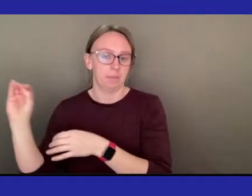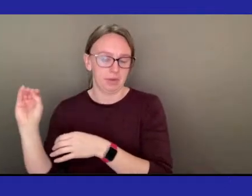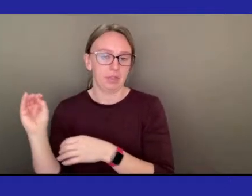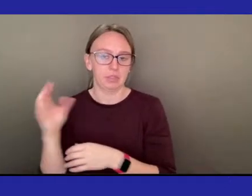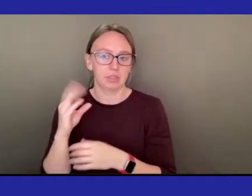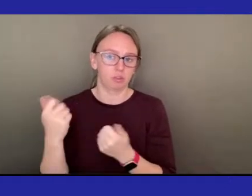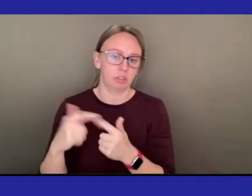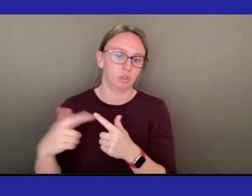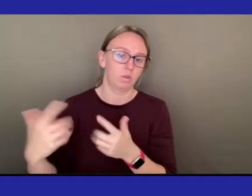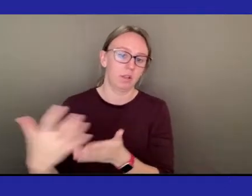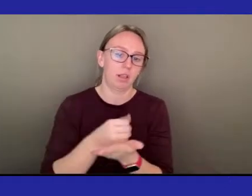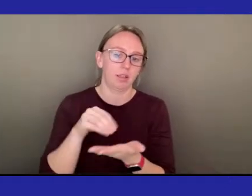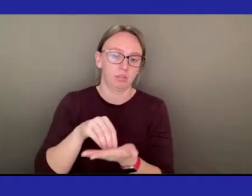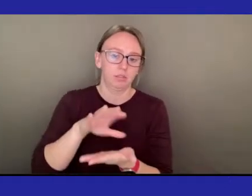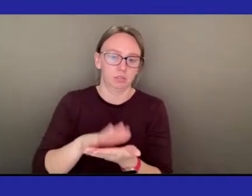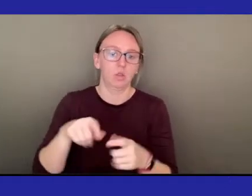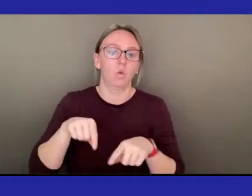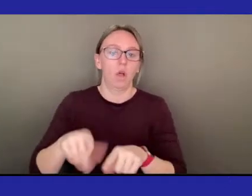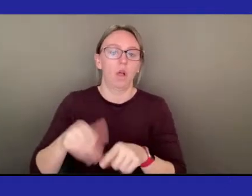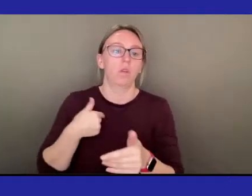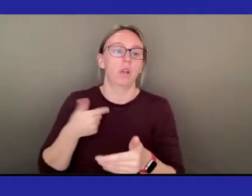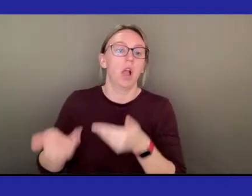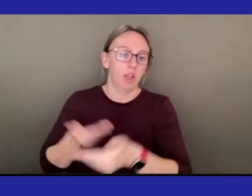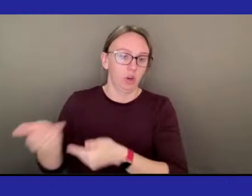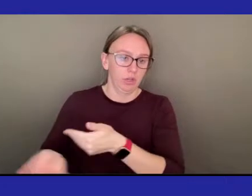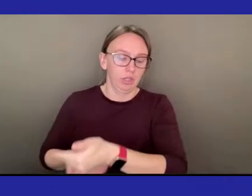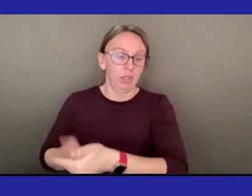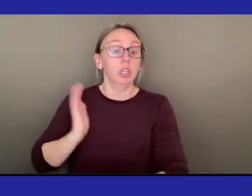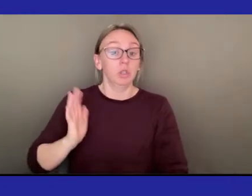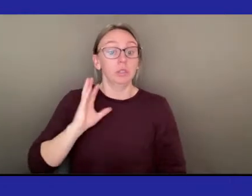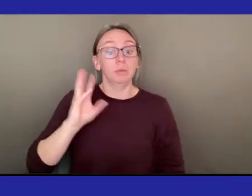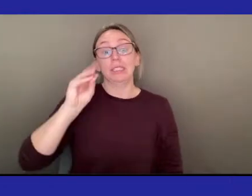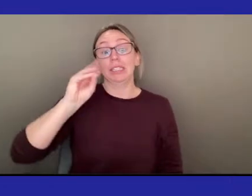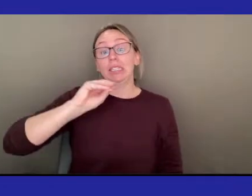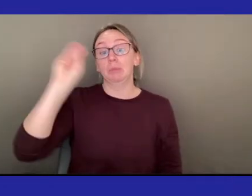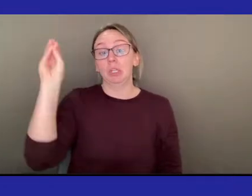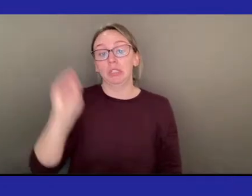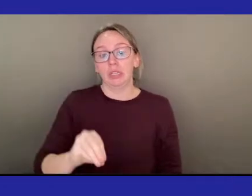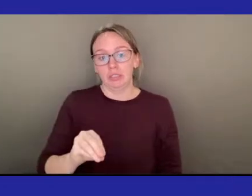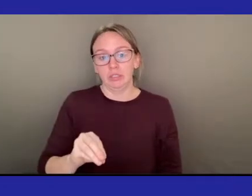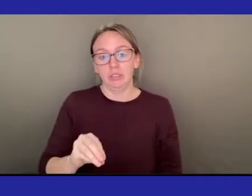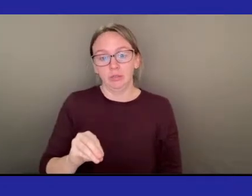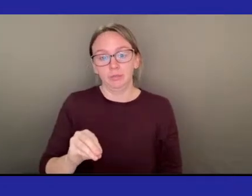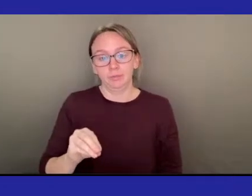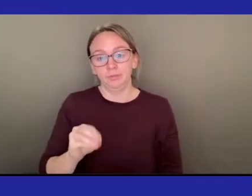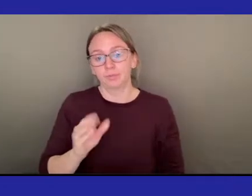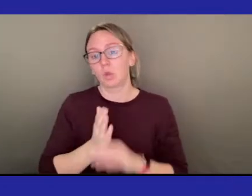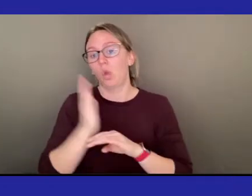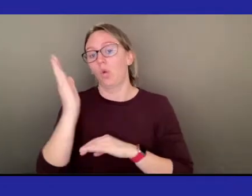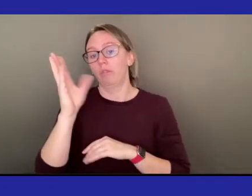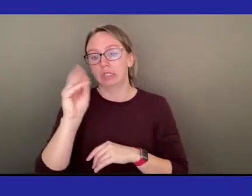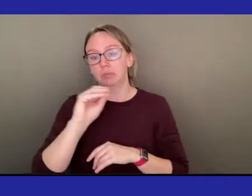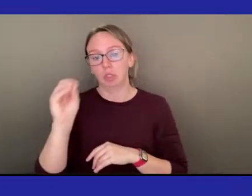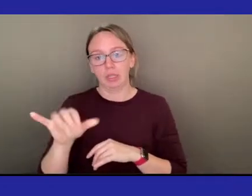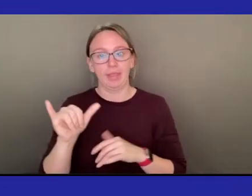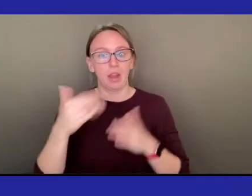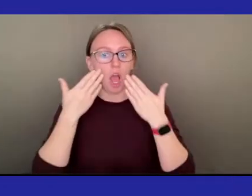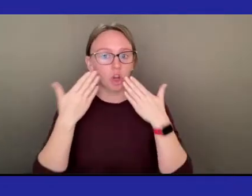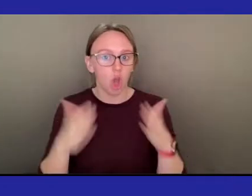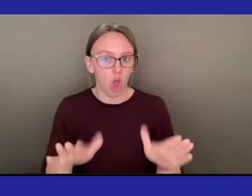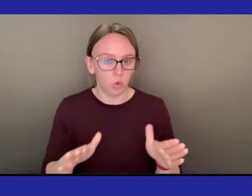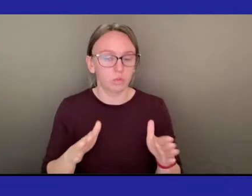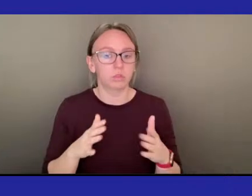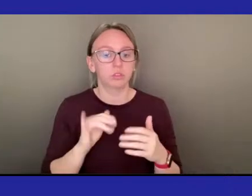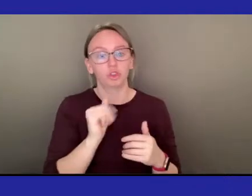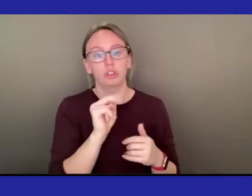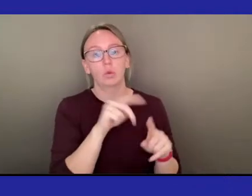we're onboarding. It used to be in the 60% plus that were unknown. January through